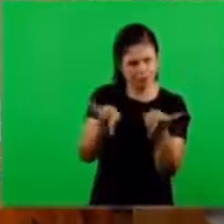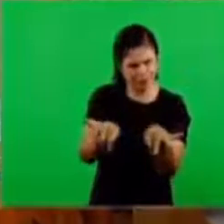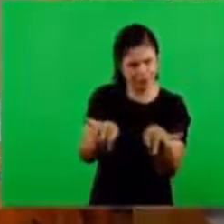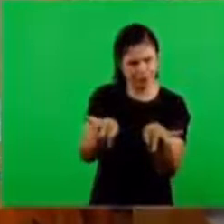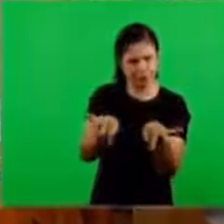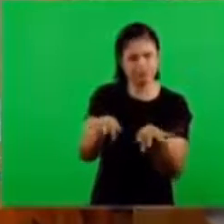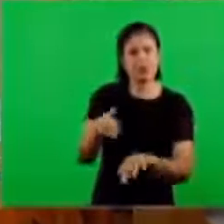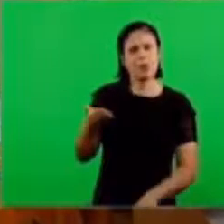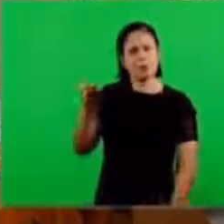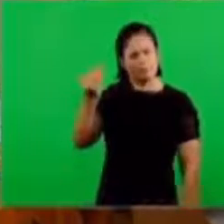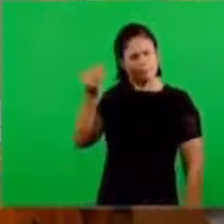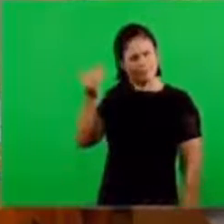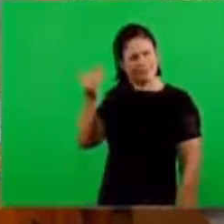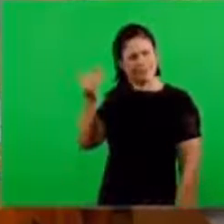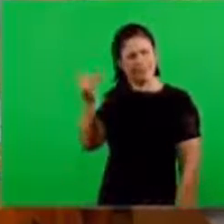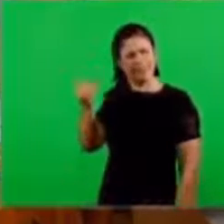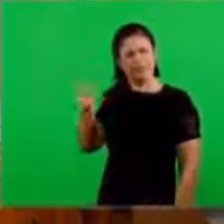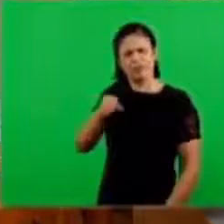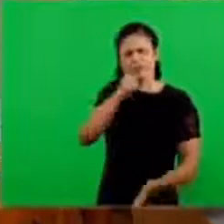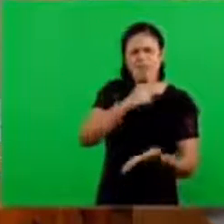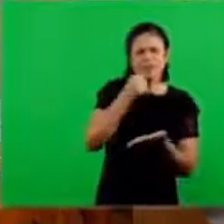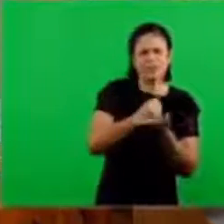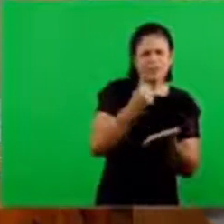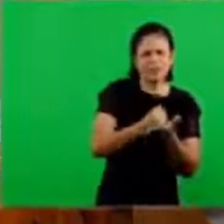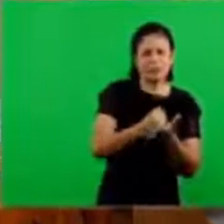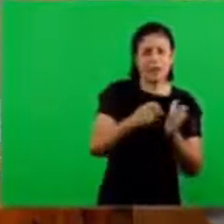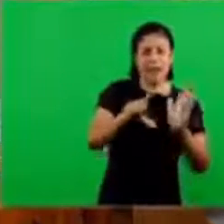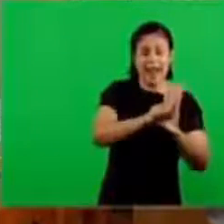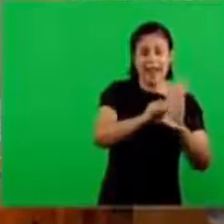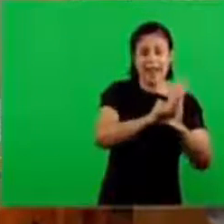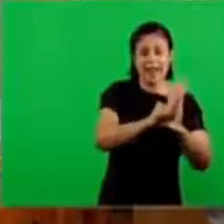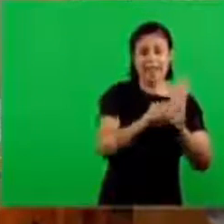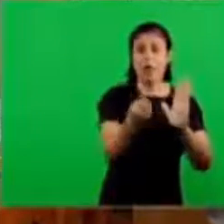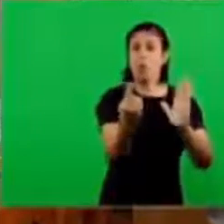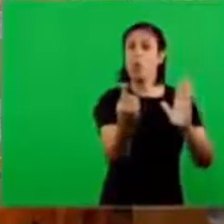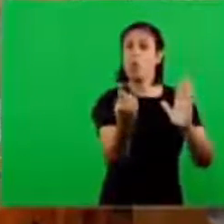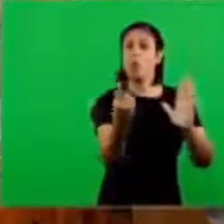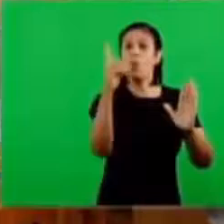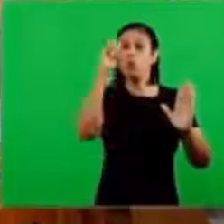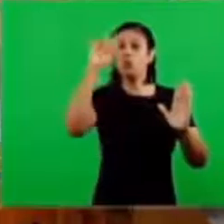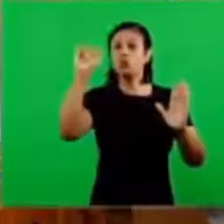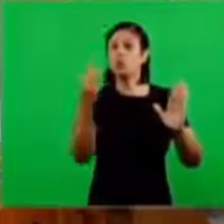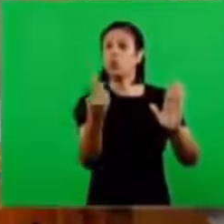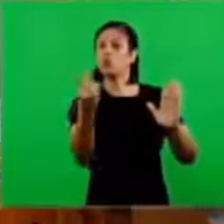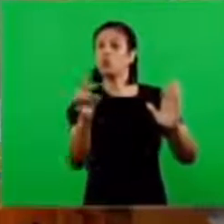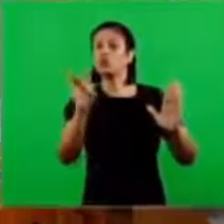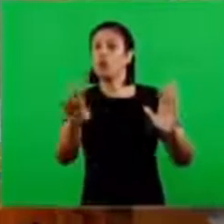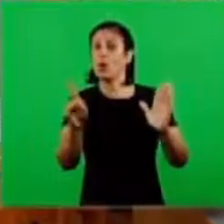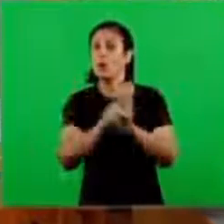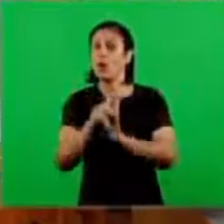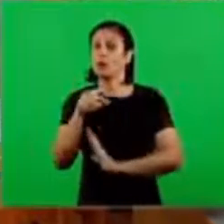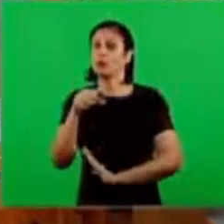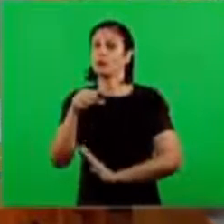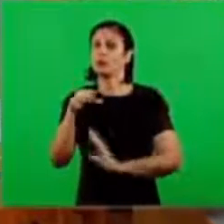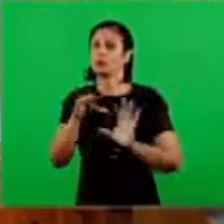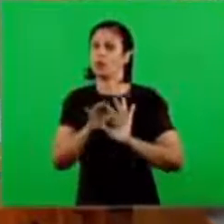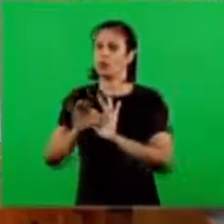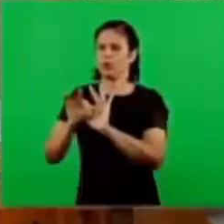brethren, it's very interesting. In the law, according to the law, it was day of fellowship. 6 days of work